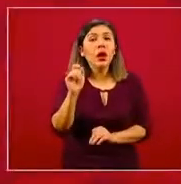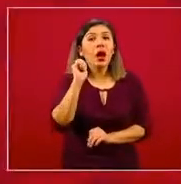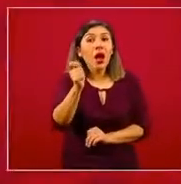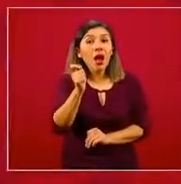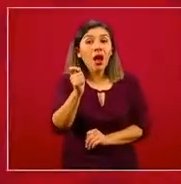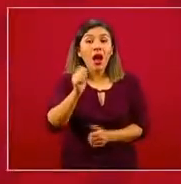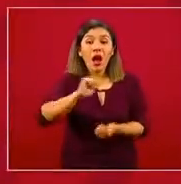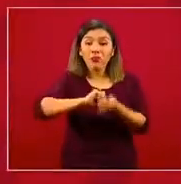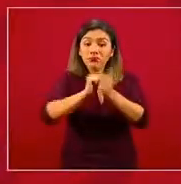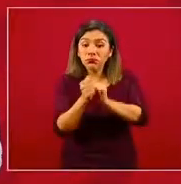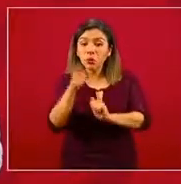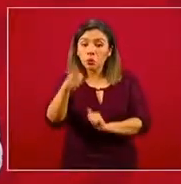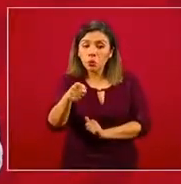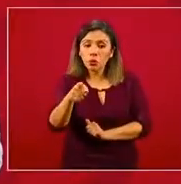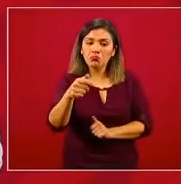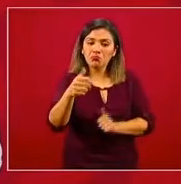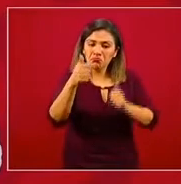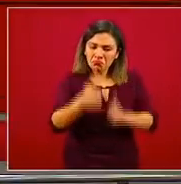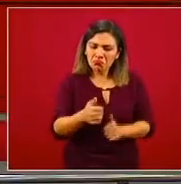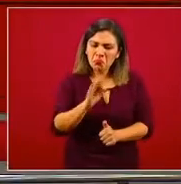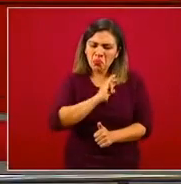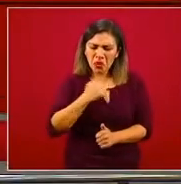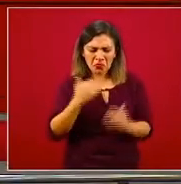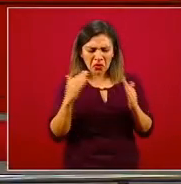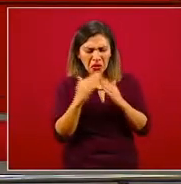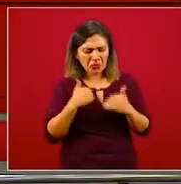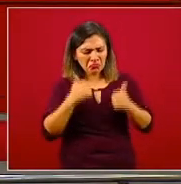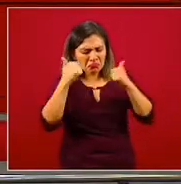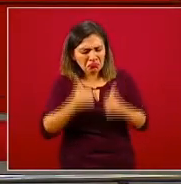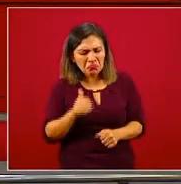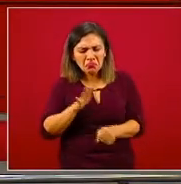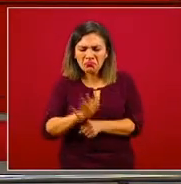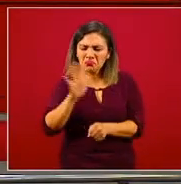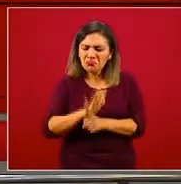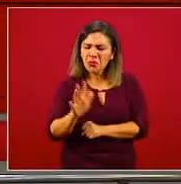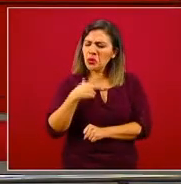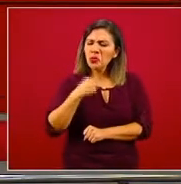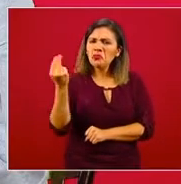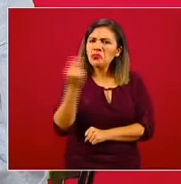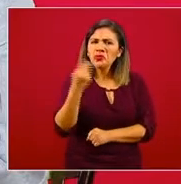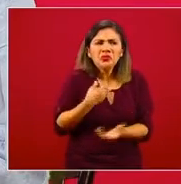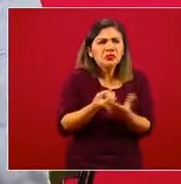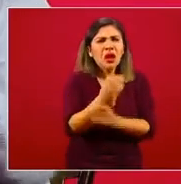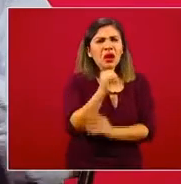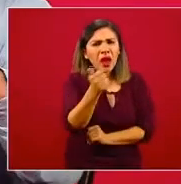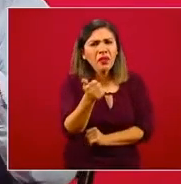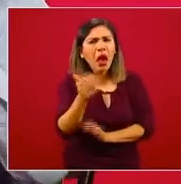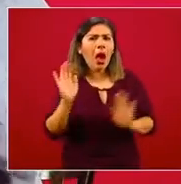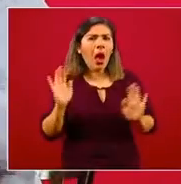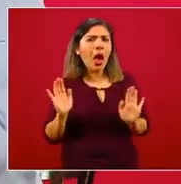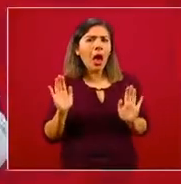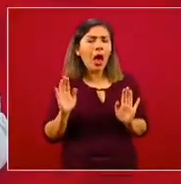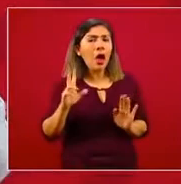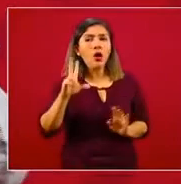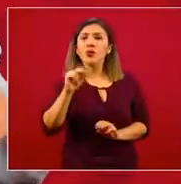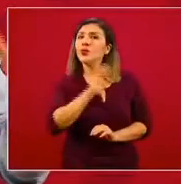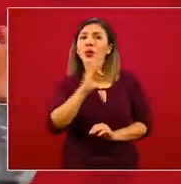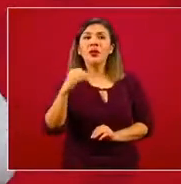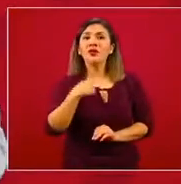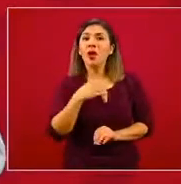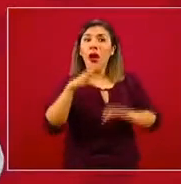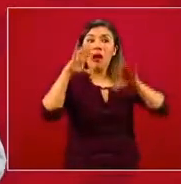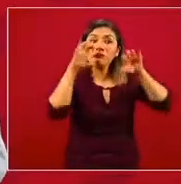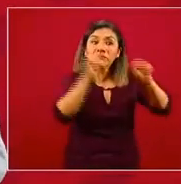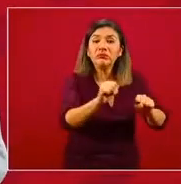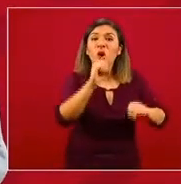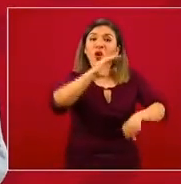possible to stay at home indefinitely unless circumstances would favor it. Sometimes